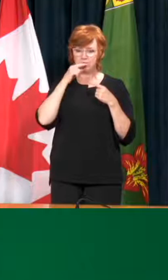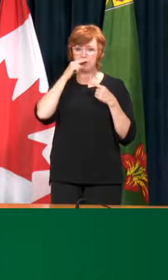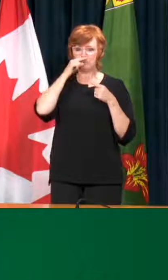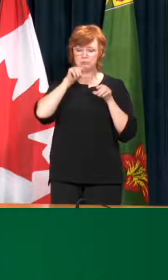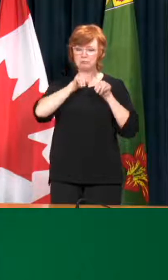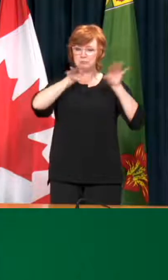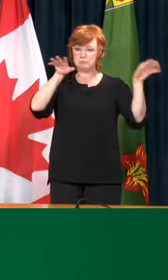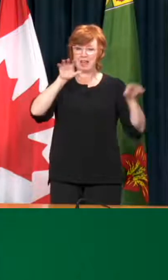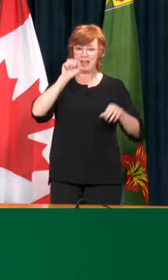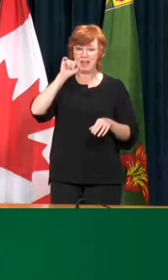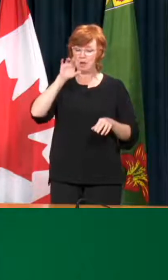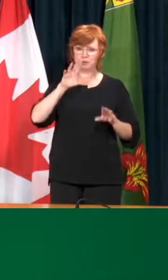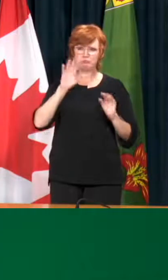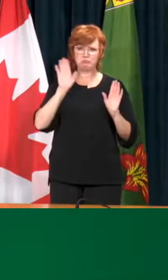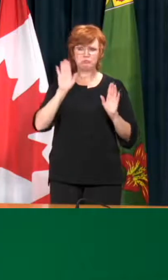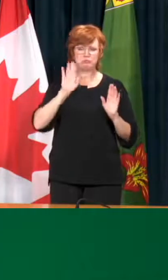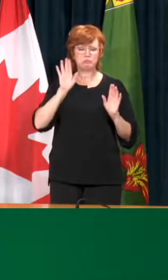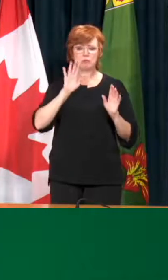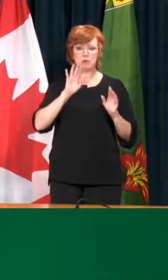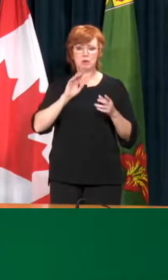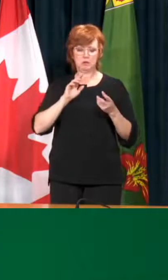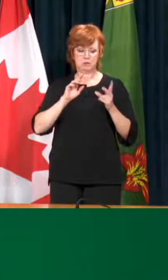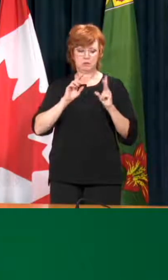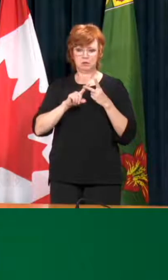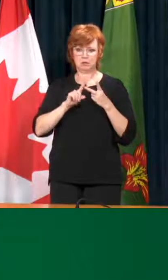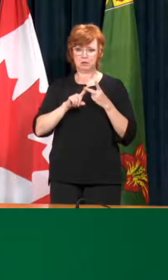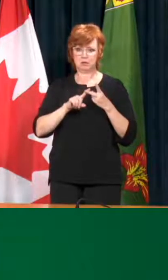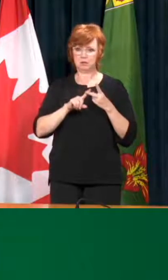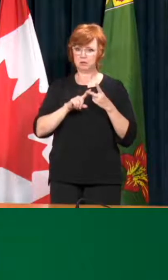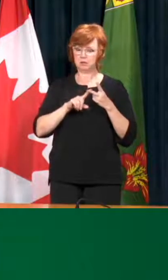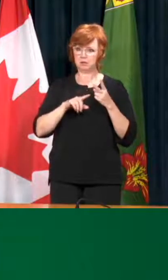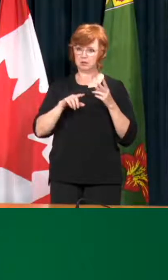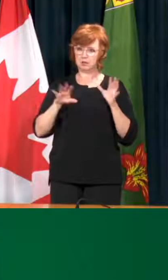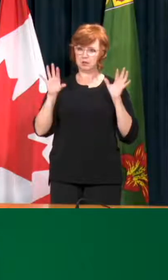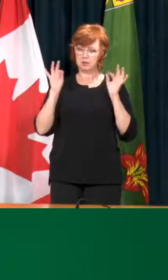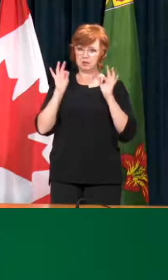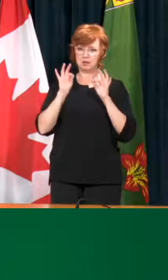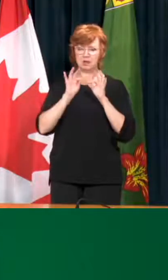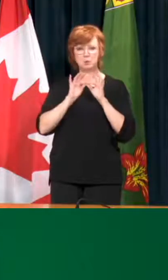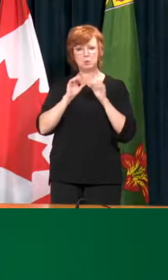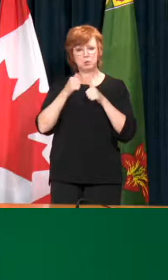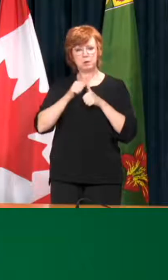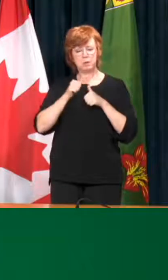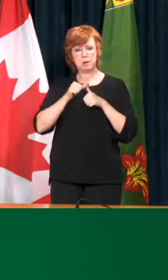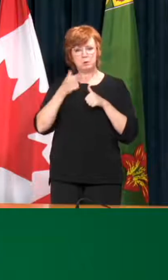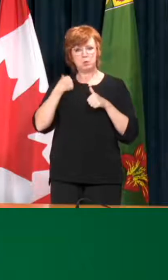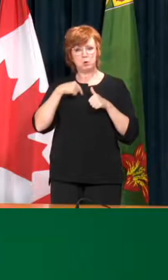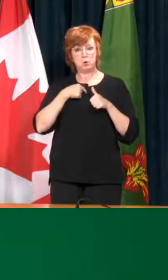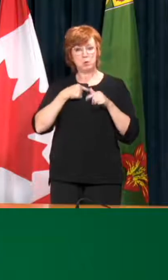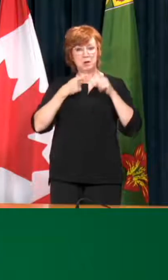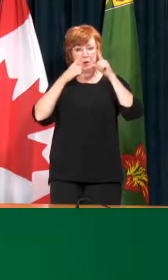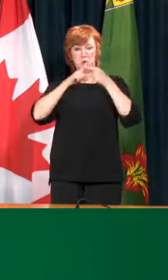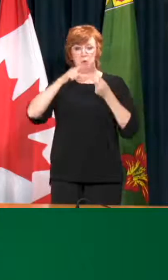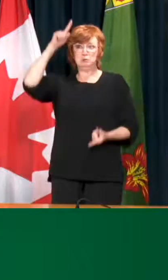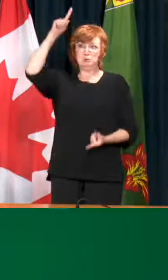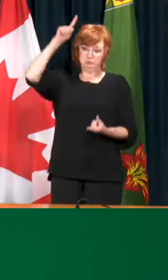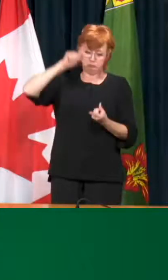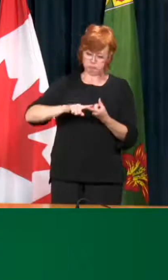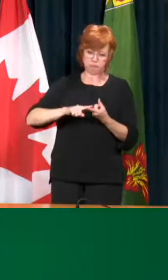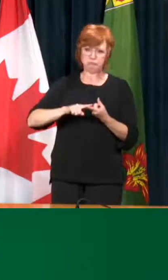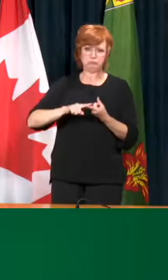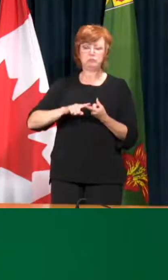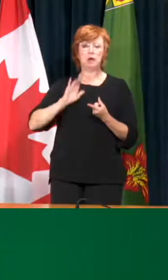maintaining that physical distancing, suppressed the curve. And so we were able to control transmission because it